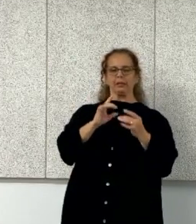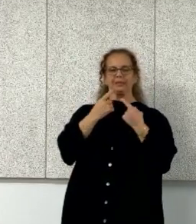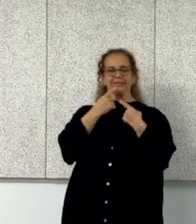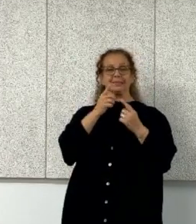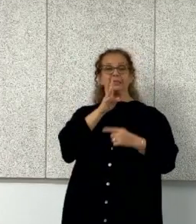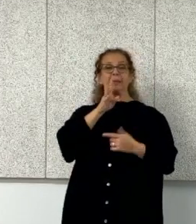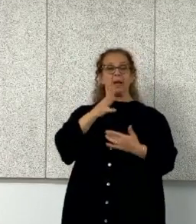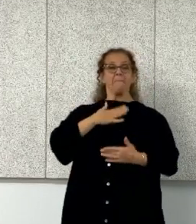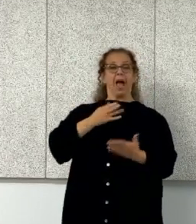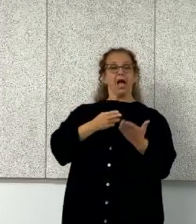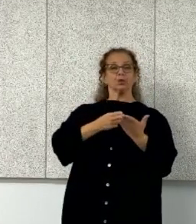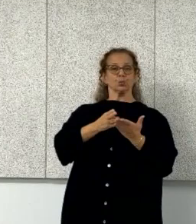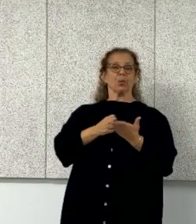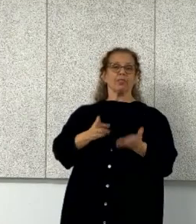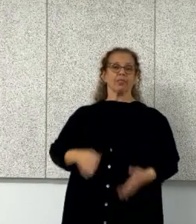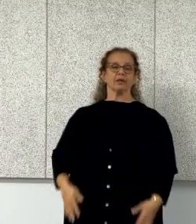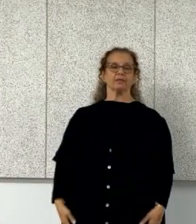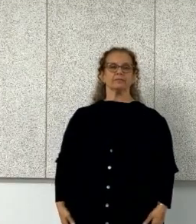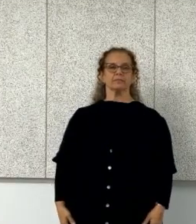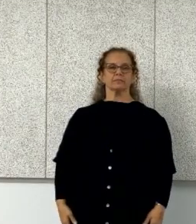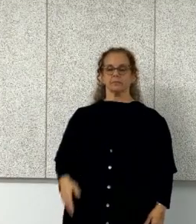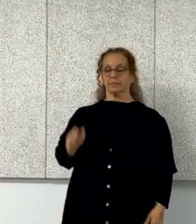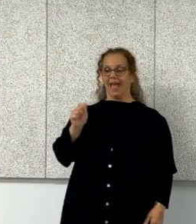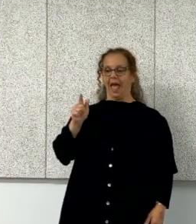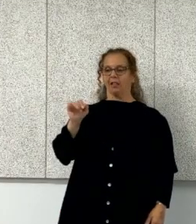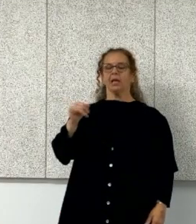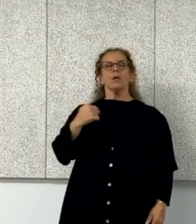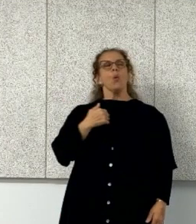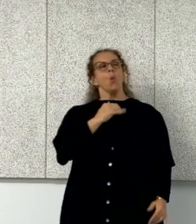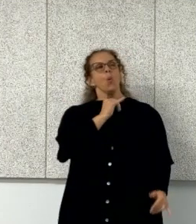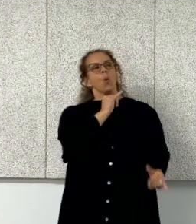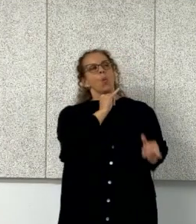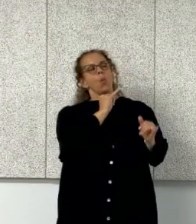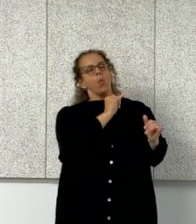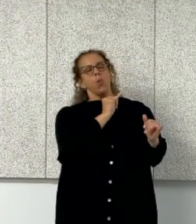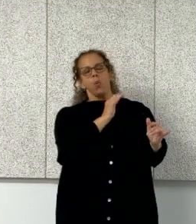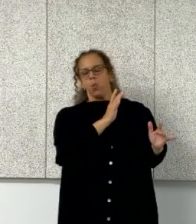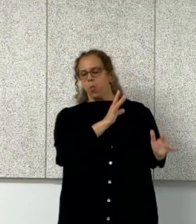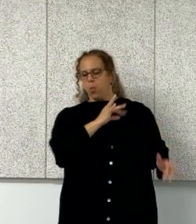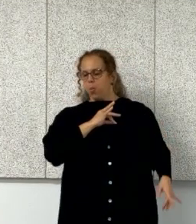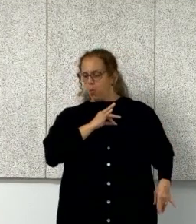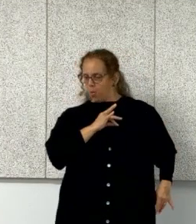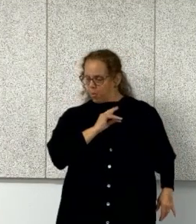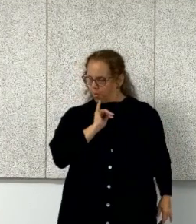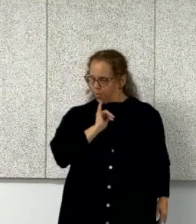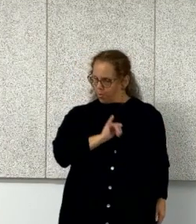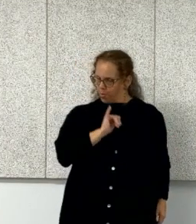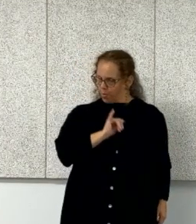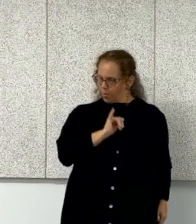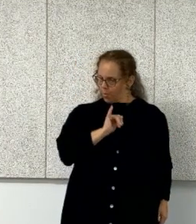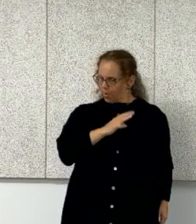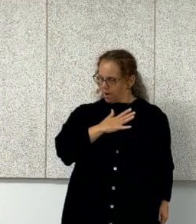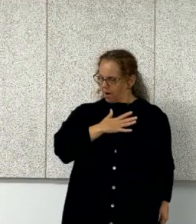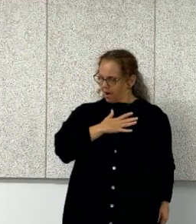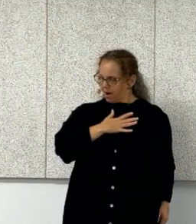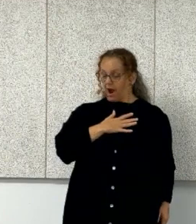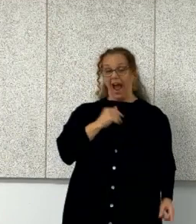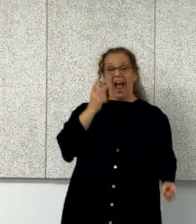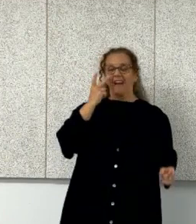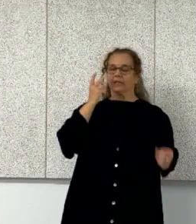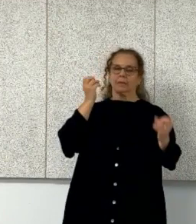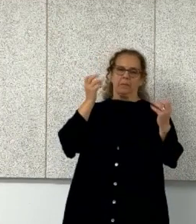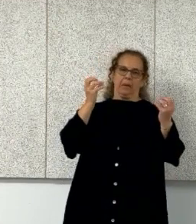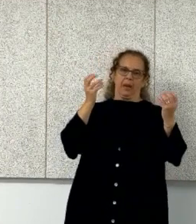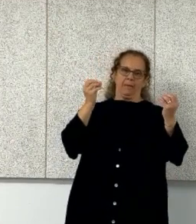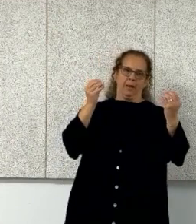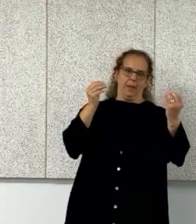kind of situations. Mm. So that resonates so hard with me. Yeah. I have seen, like, I couldn't even tell you how many shows I've seen, hundreds and hundreds and